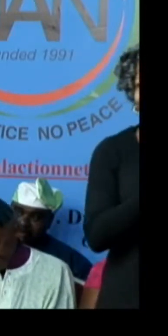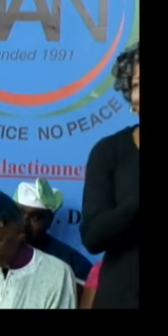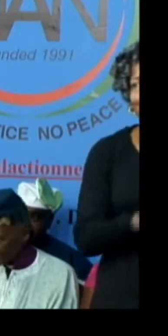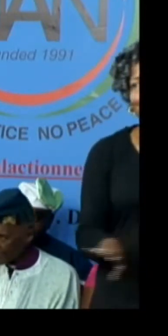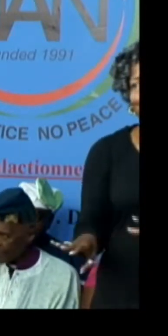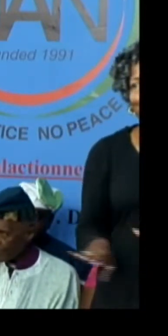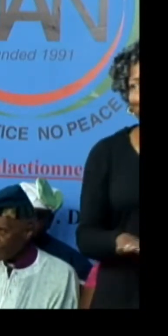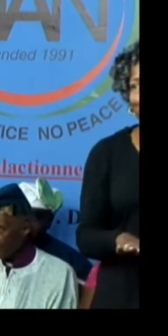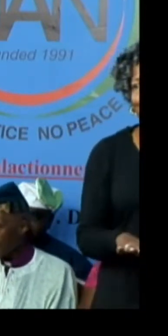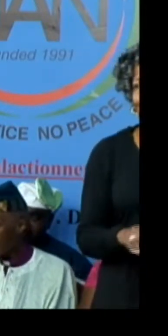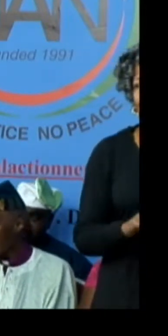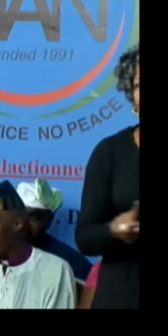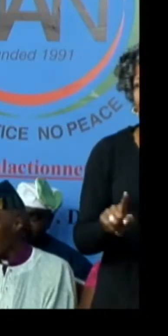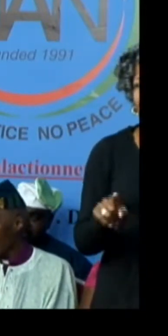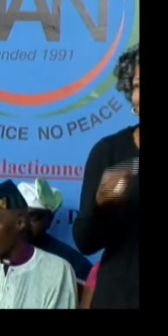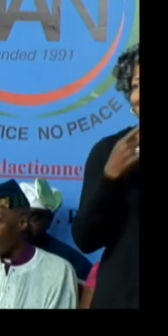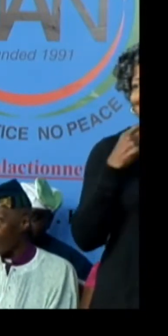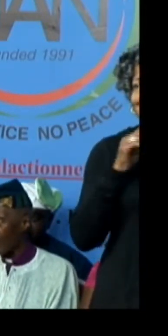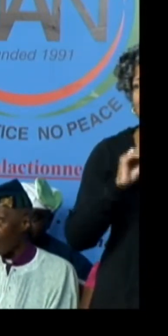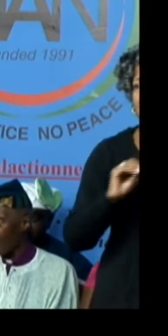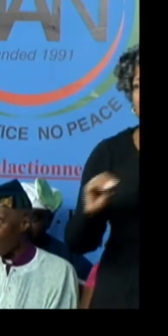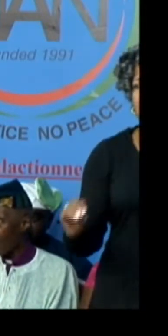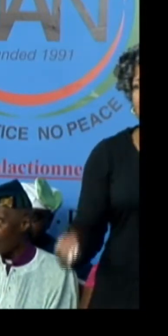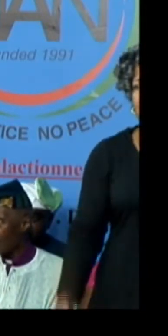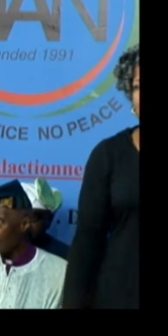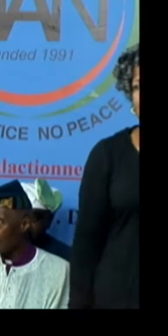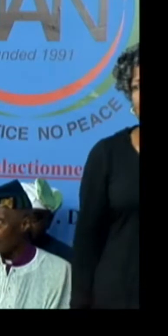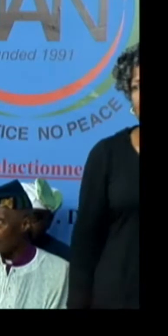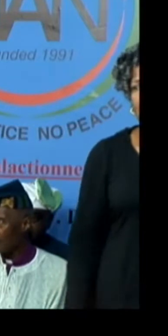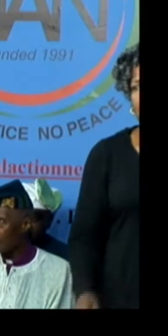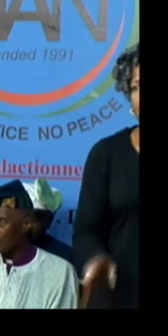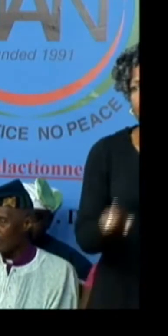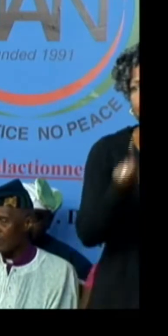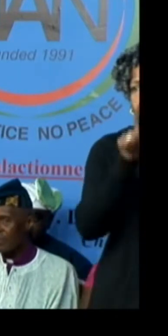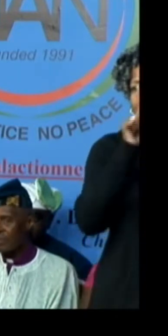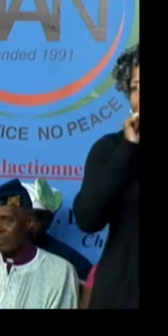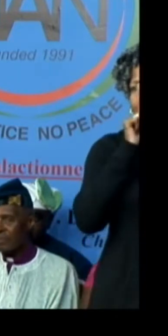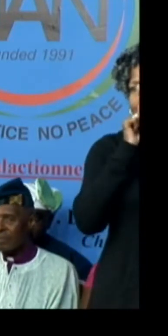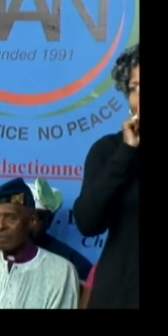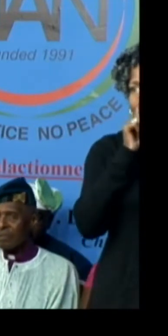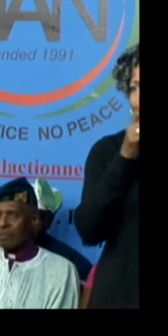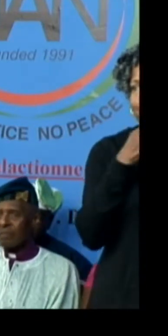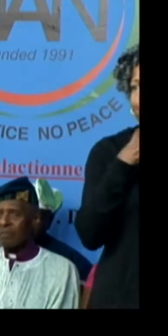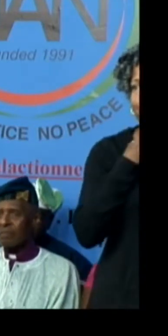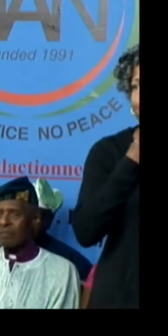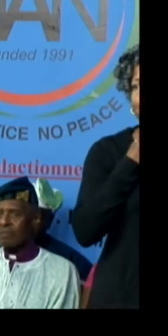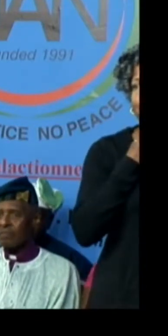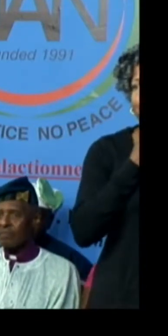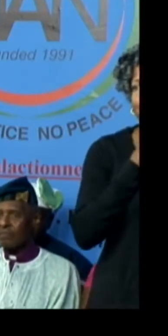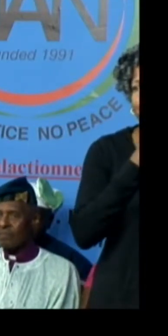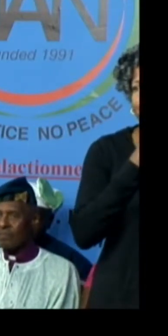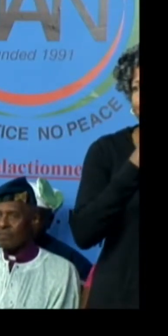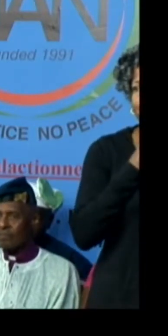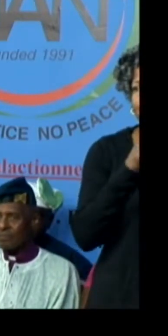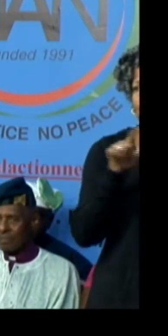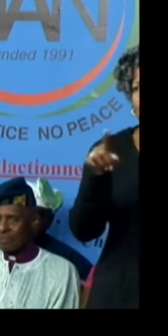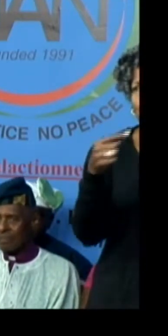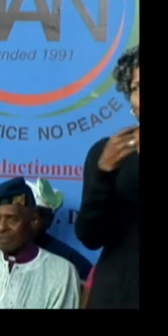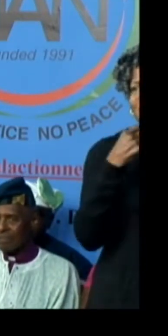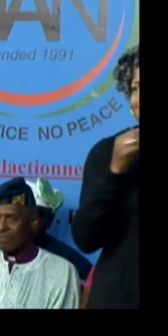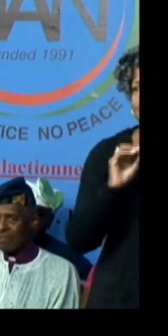You can excuse and justify vulgarity and